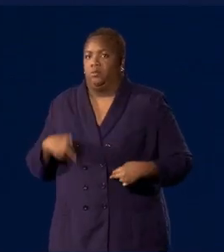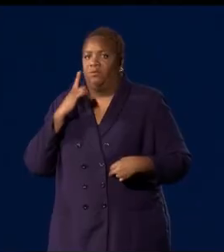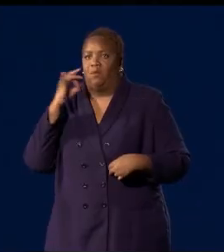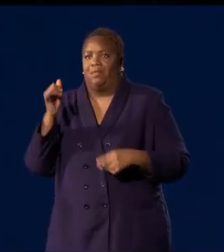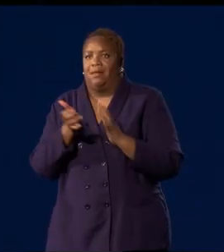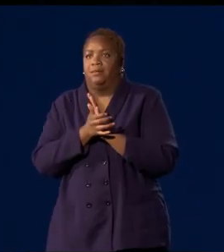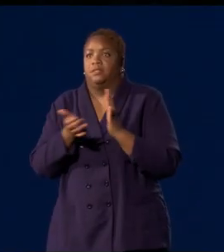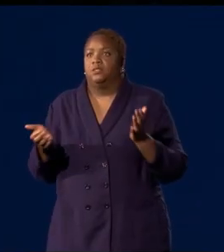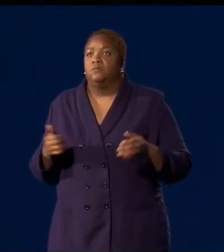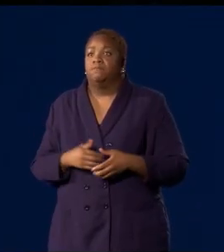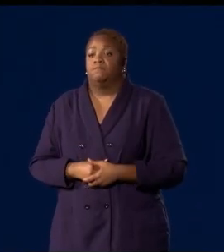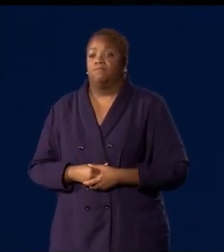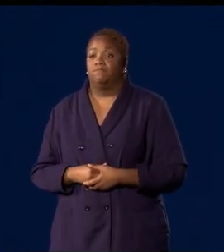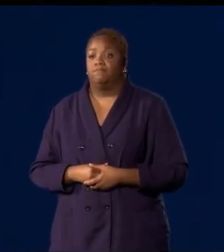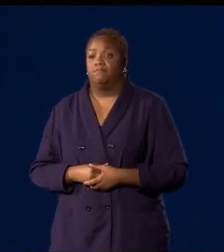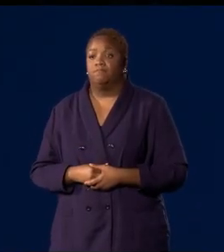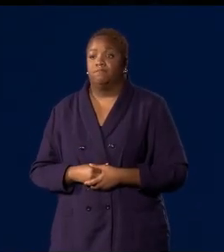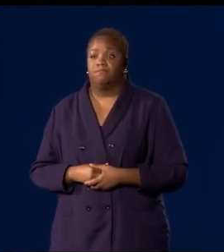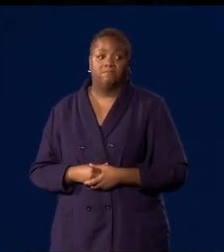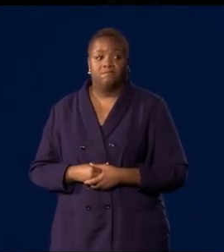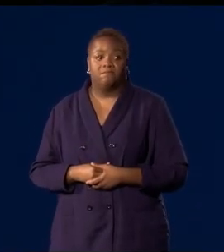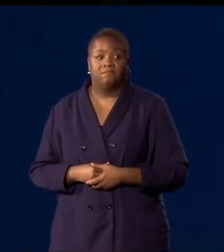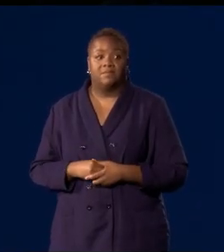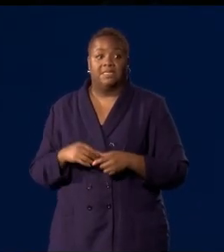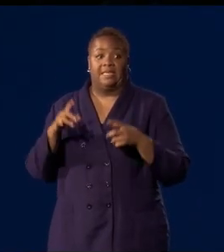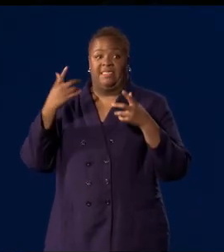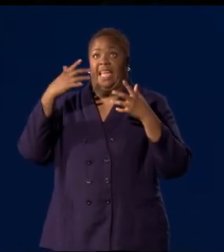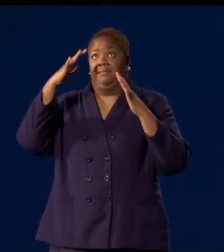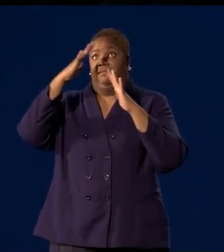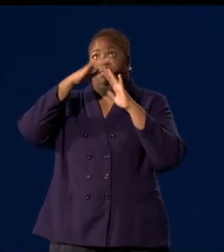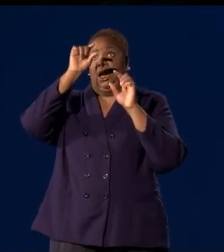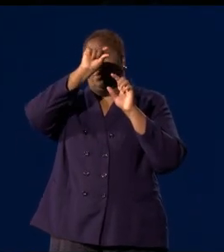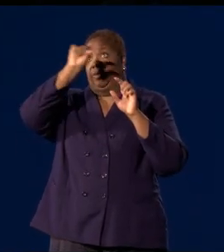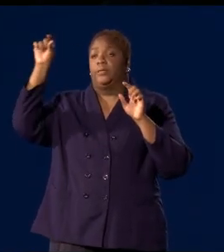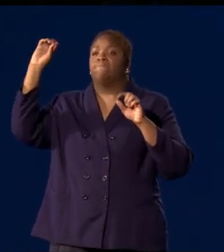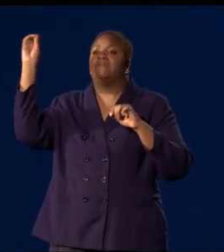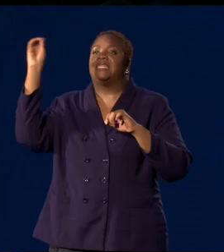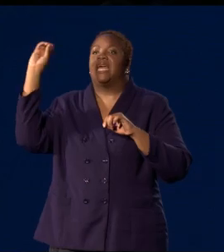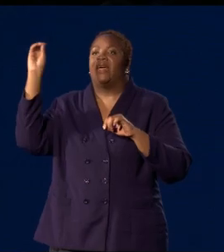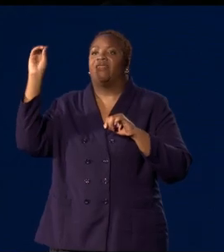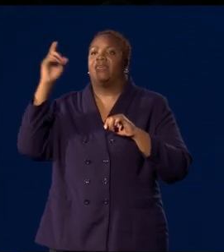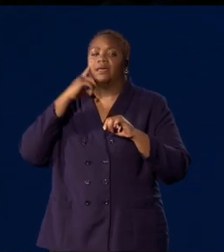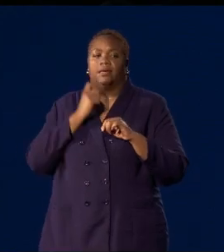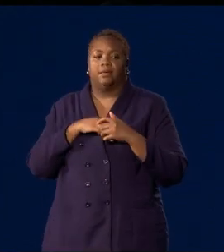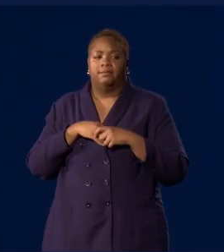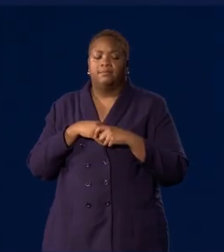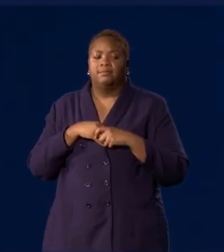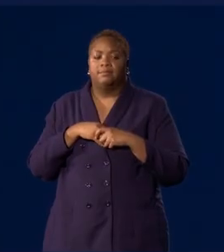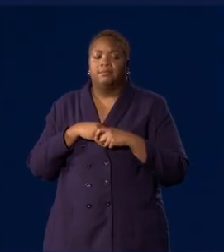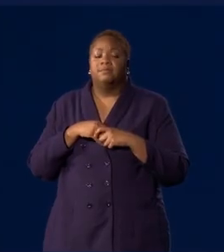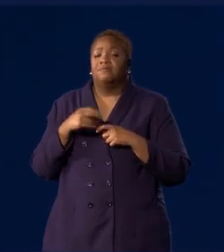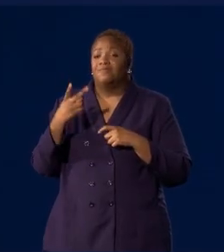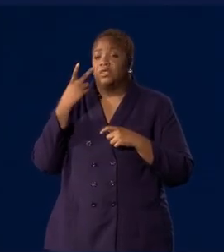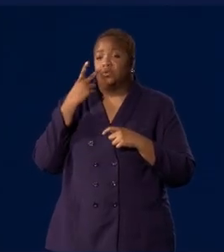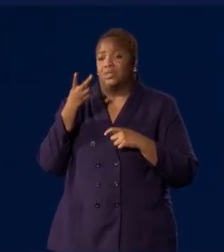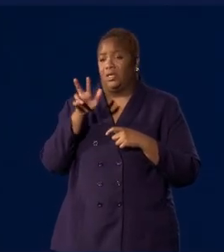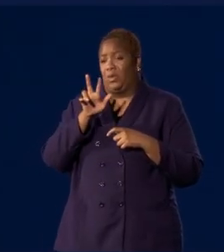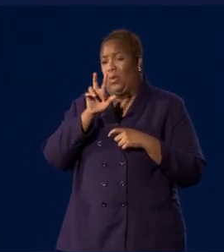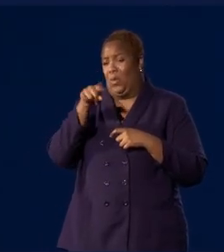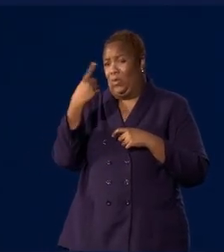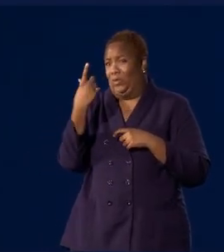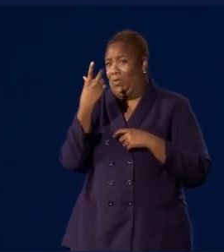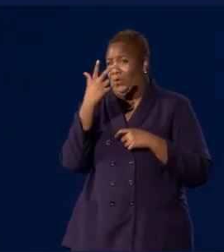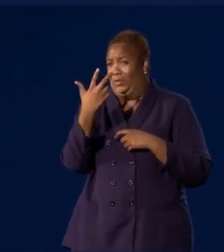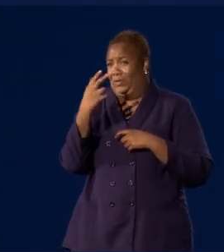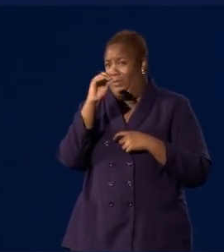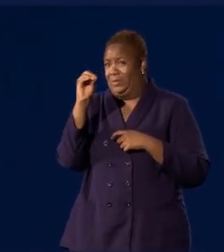That's nothing happening at the top row of that graph. And you have a lot of density towards the bottom. You'll see that only 3% of skills